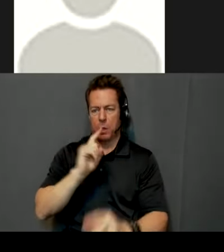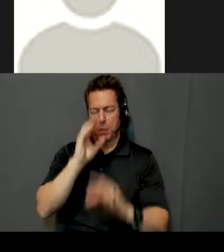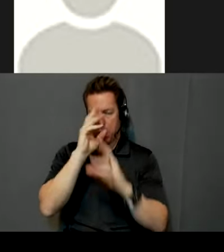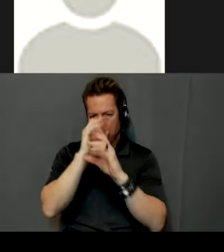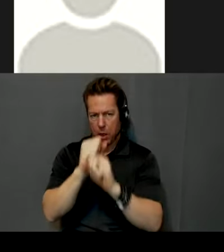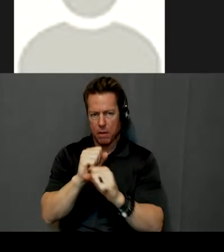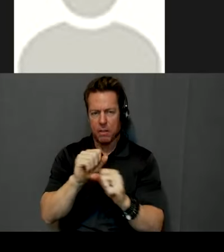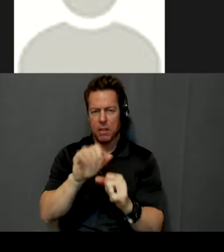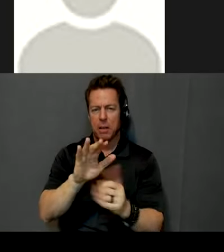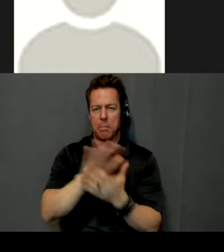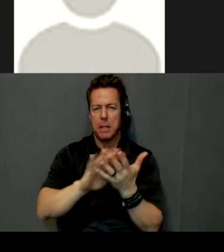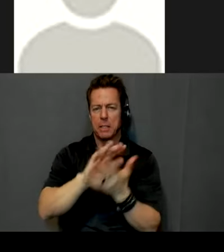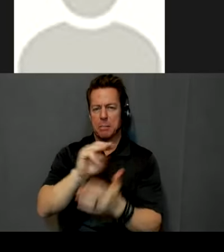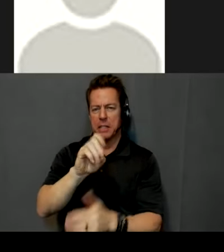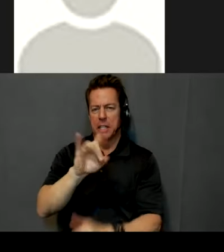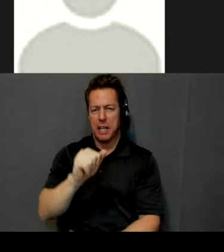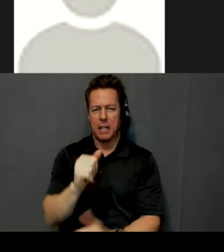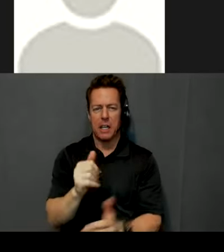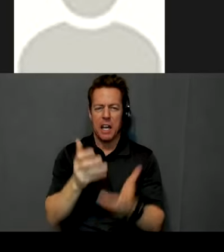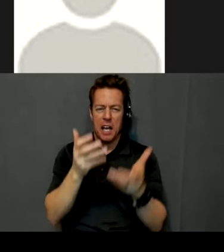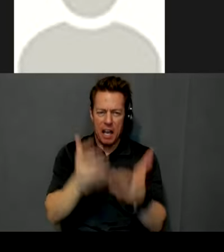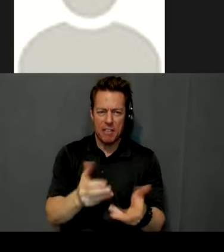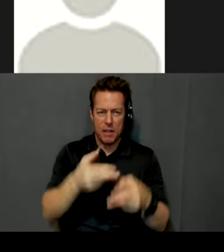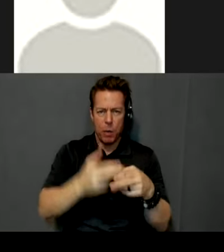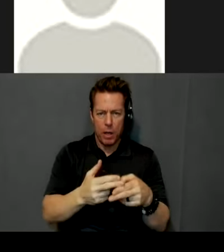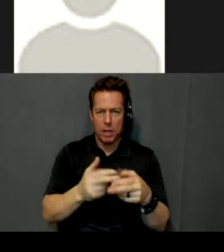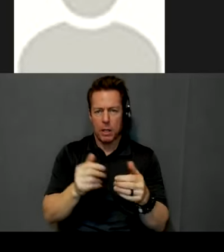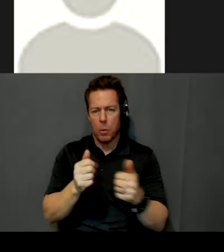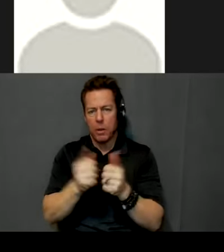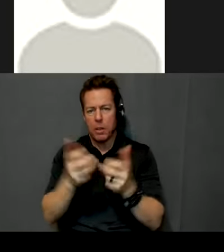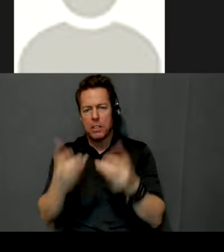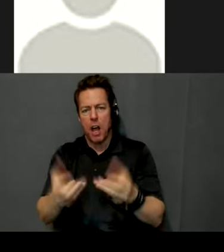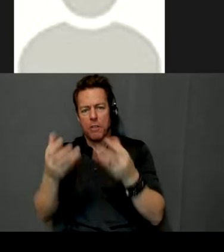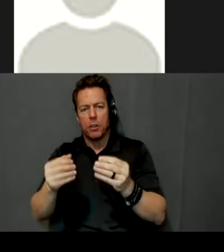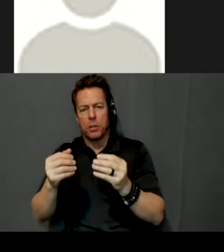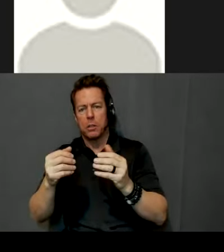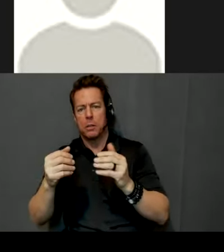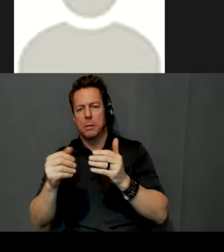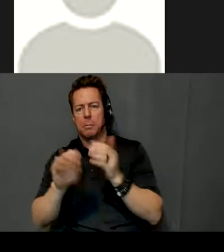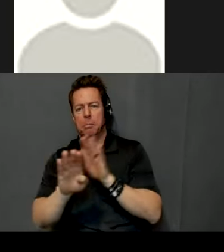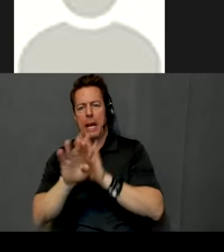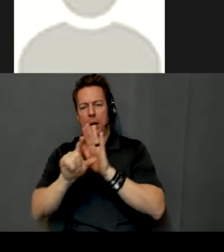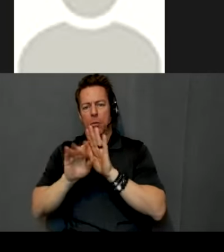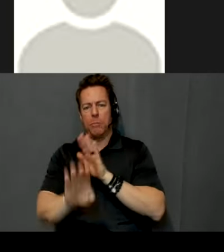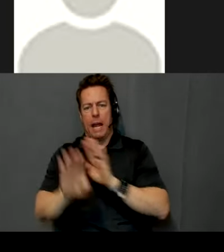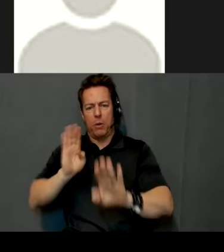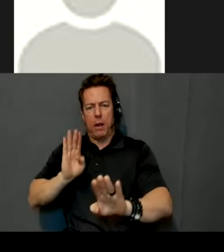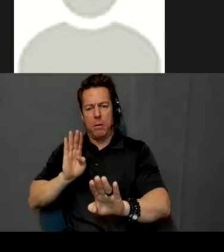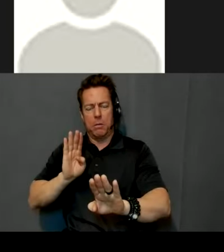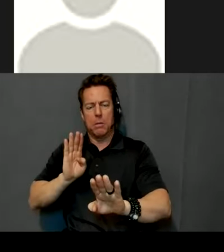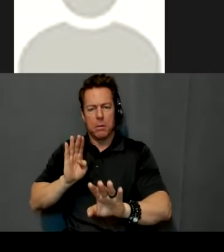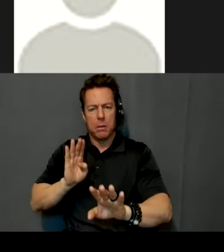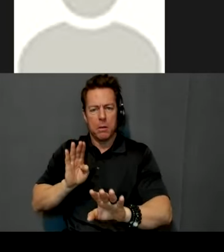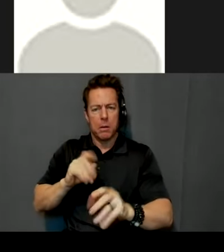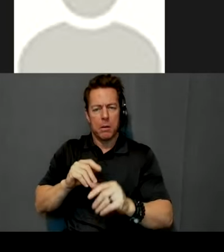of mixed media, the heavy weighted objects against the softer washed out surfaces, many times encaustic, which